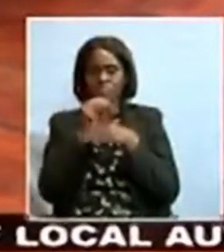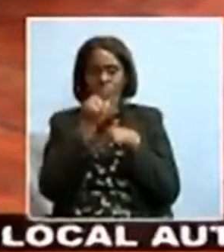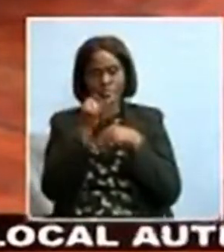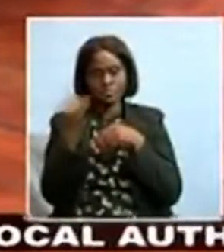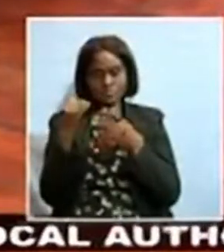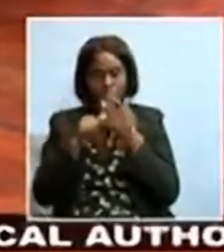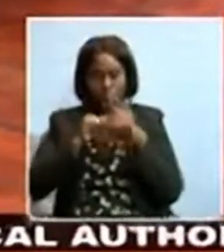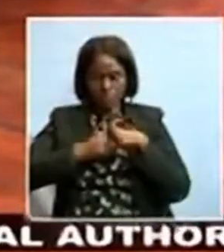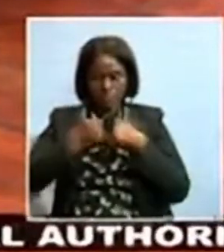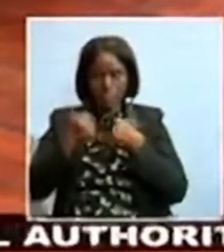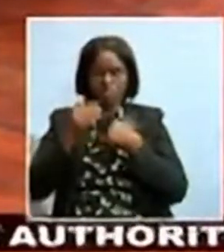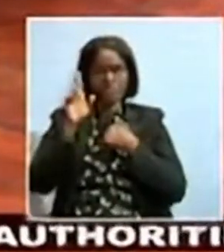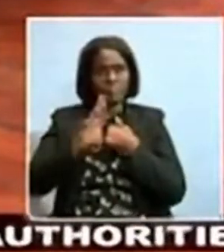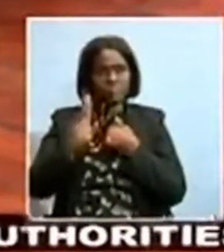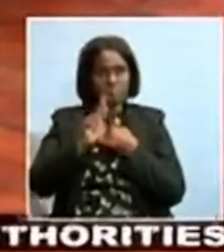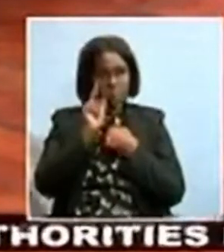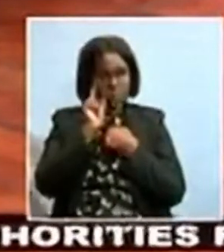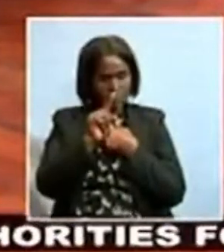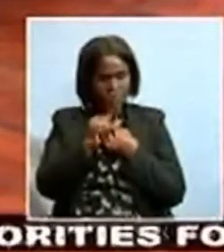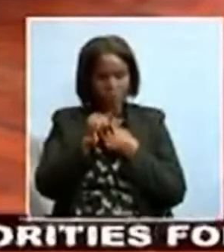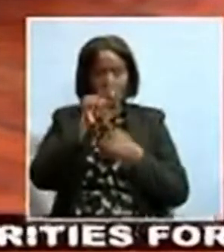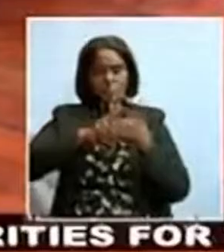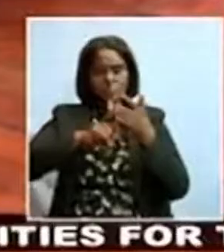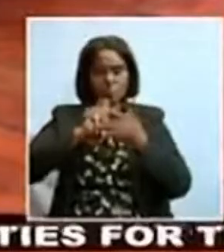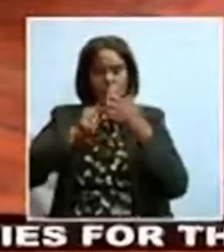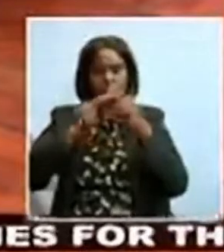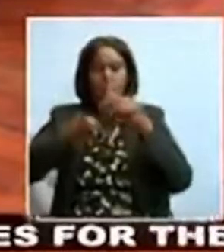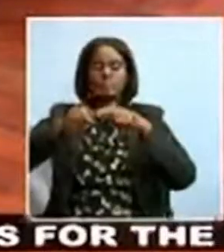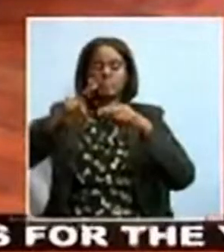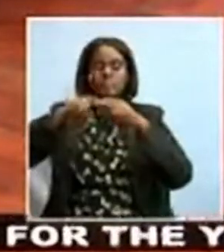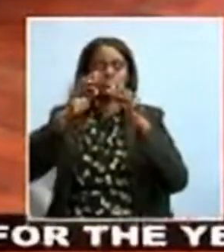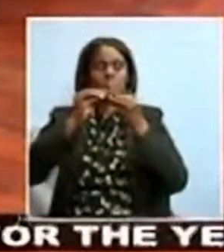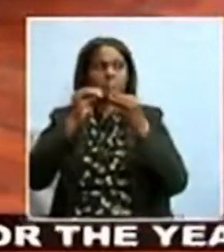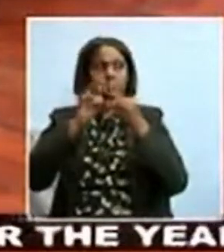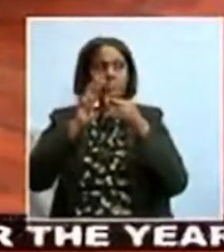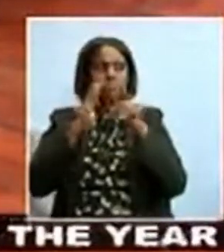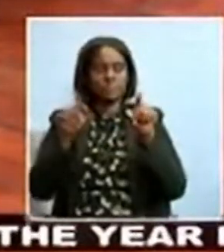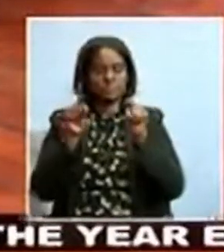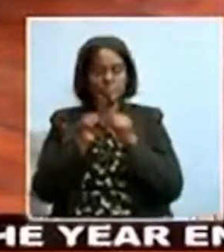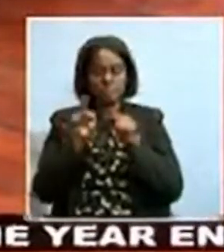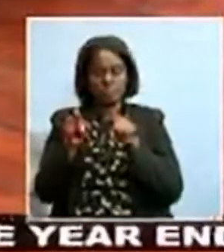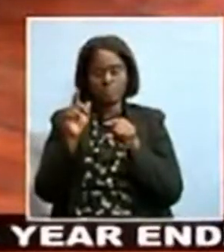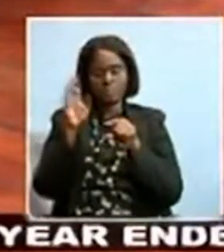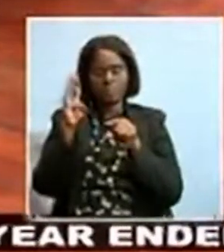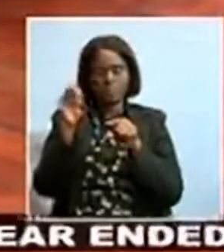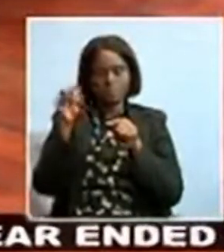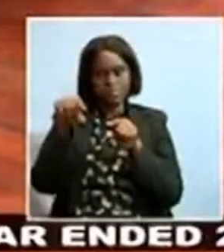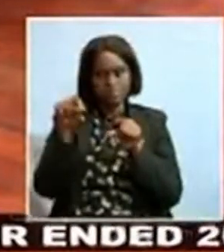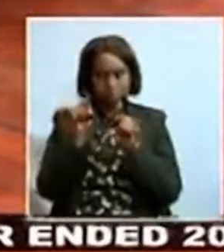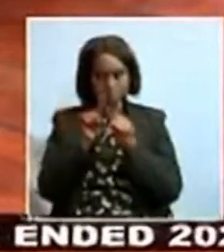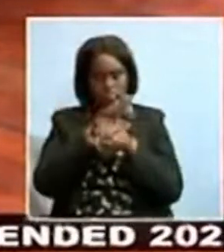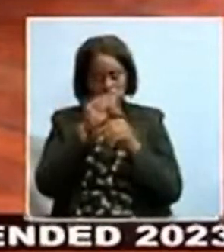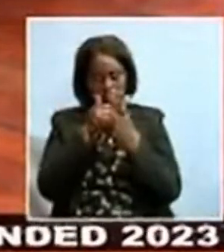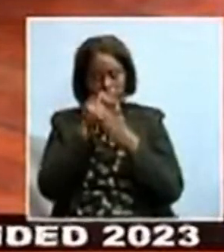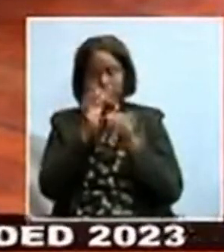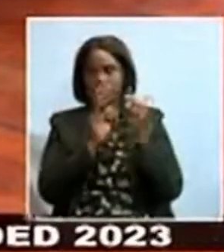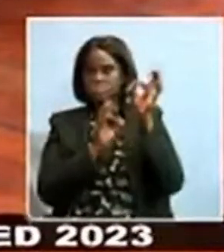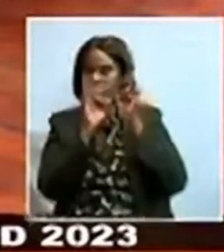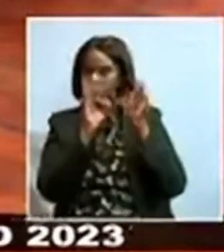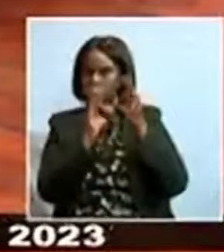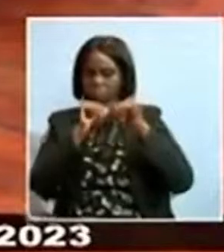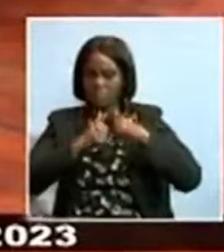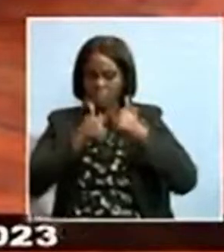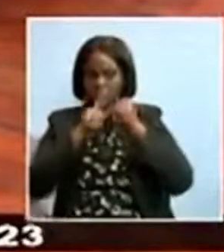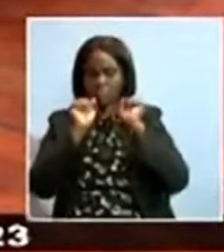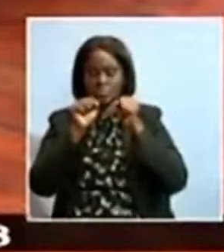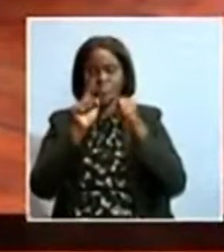we want to use on the ablution block, the prices have increased here. Hence, the BOQ has also been adjusted accordingly so that we are able to